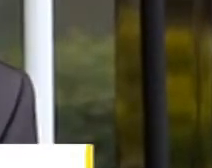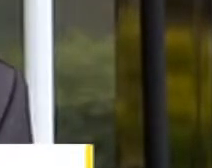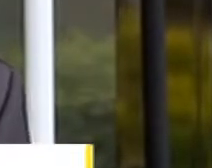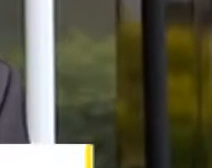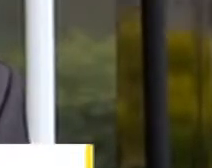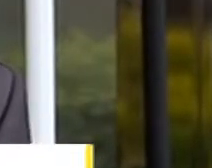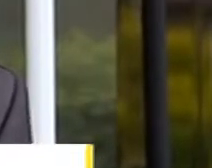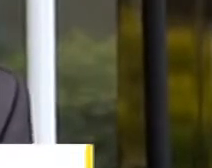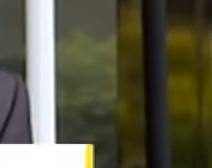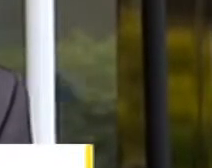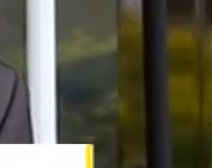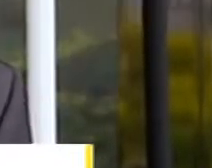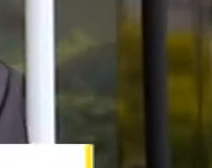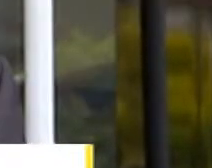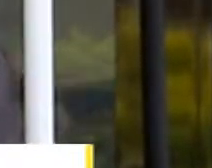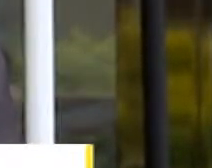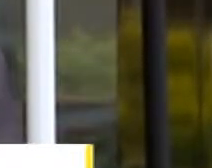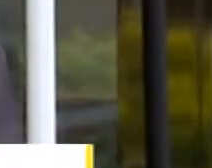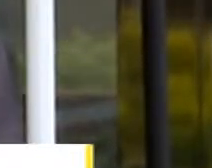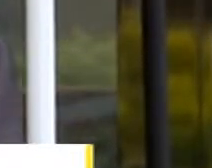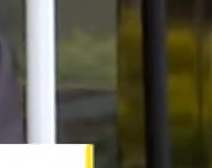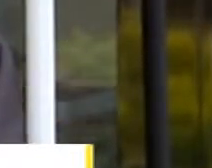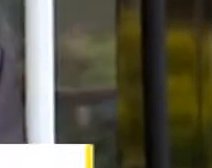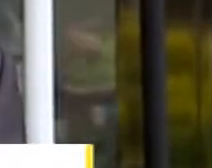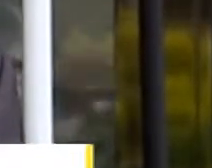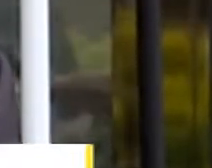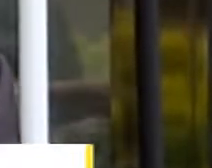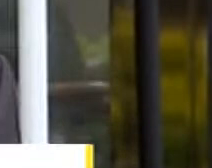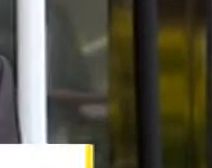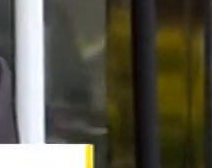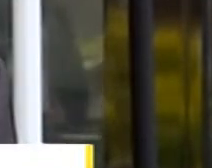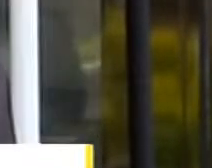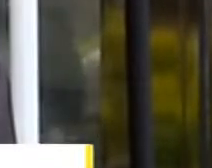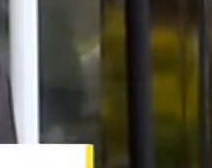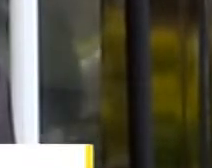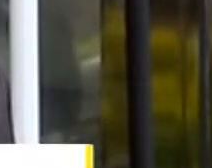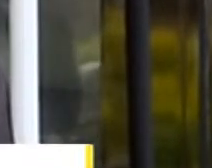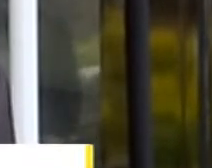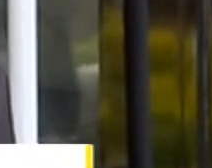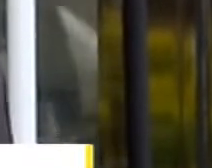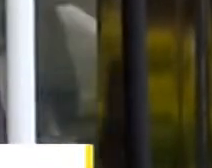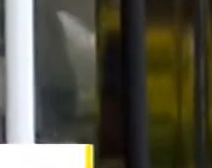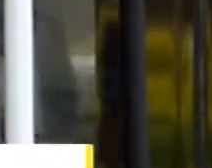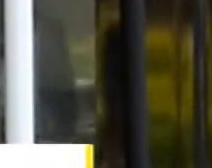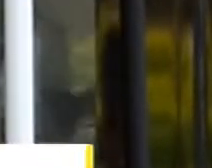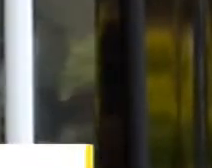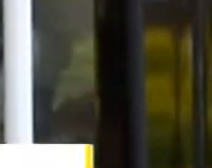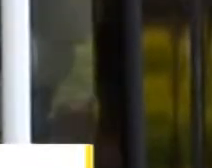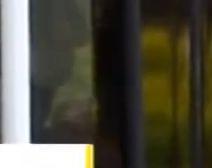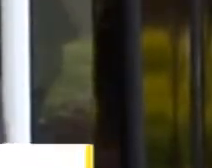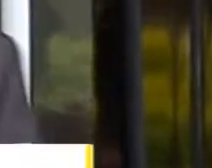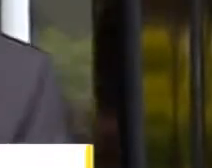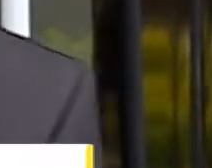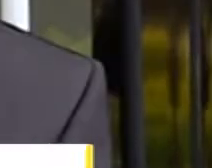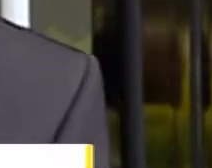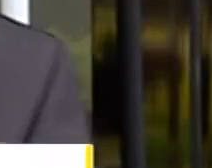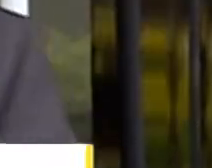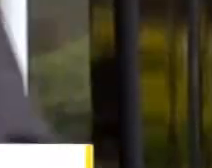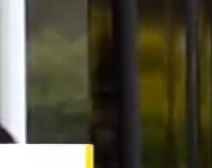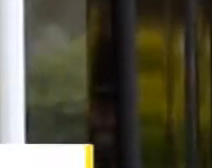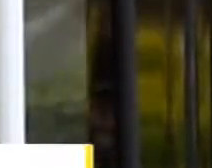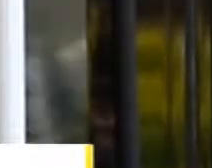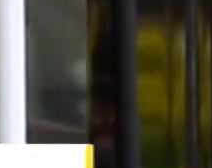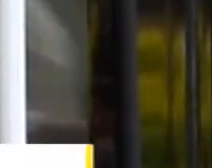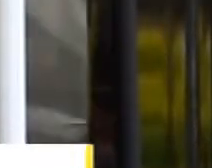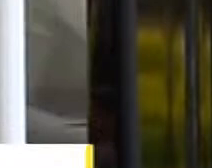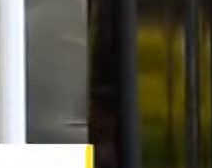a certain case that we are investigating, and I think he was not cooperative. And the law is very clear